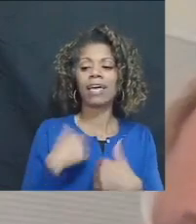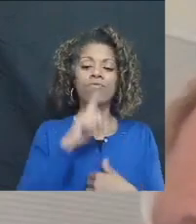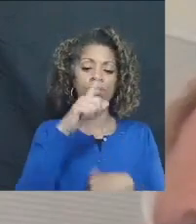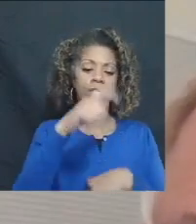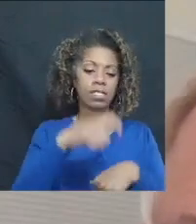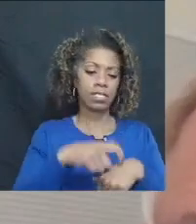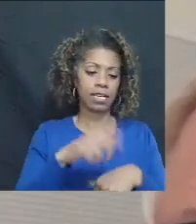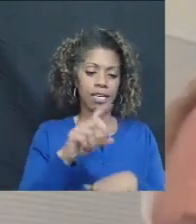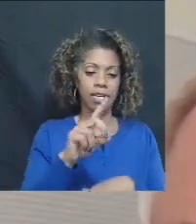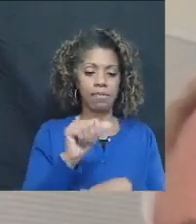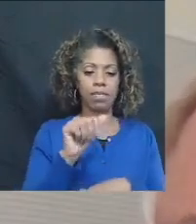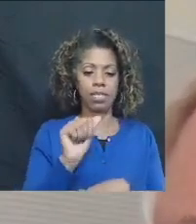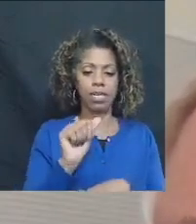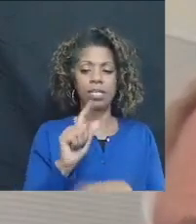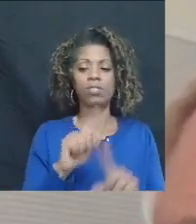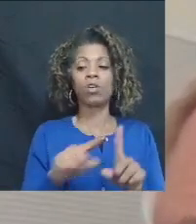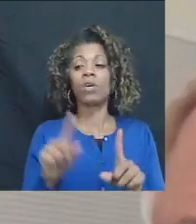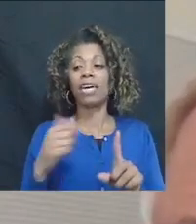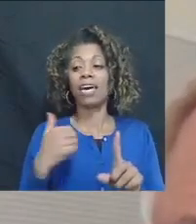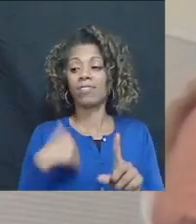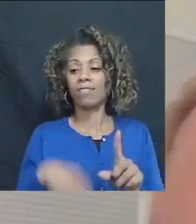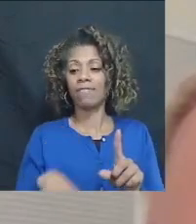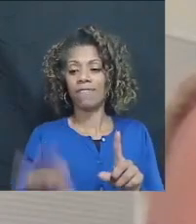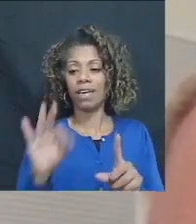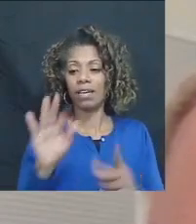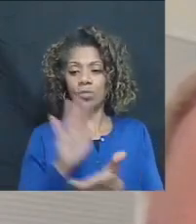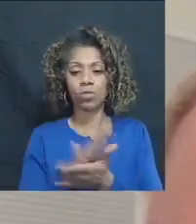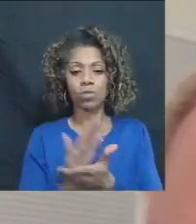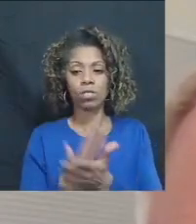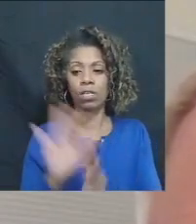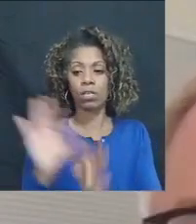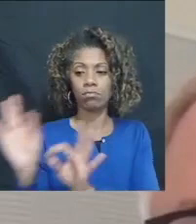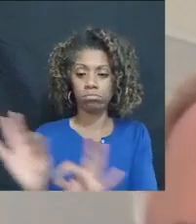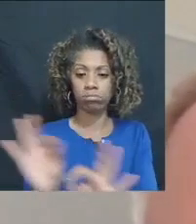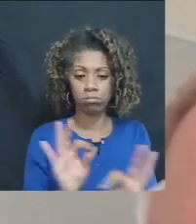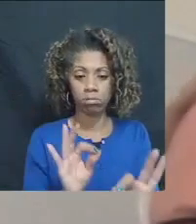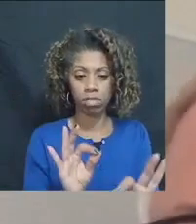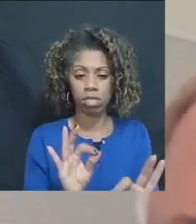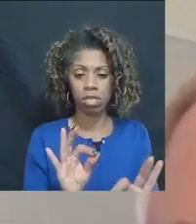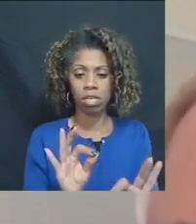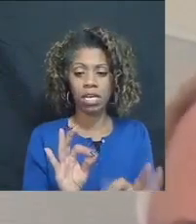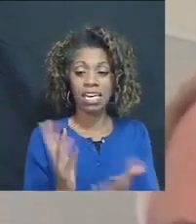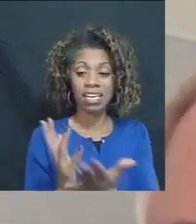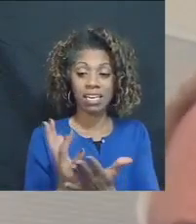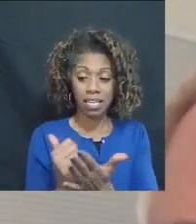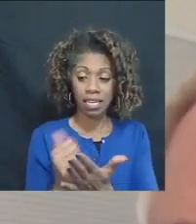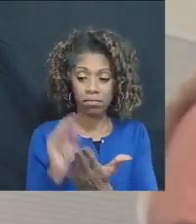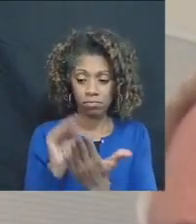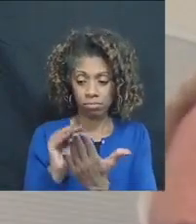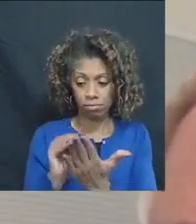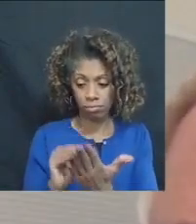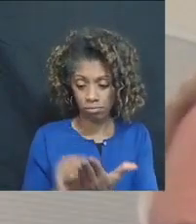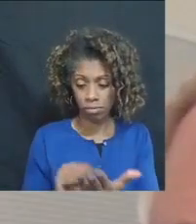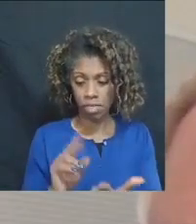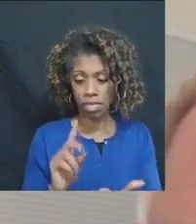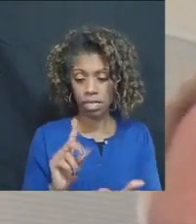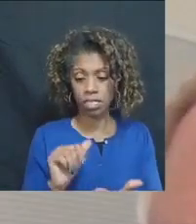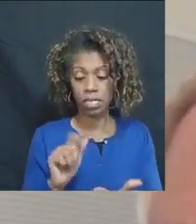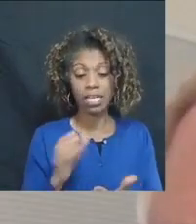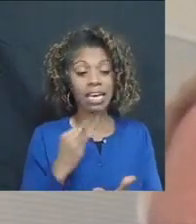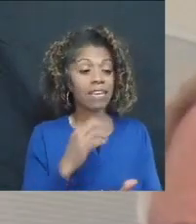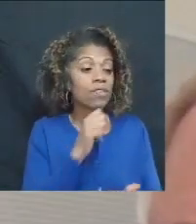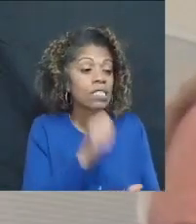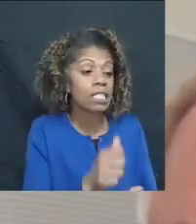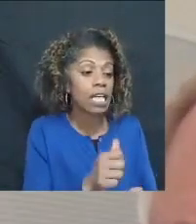really well? We need that real-time data, or those that are faltering, we need to be able to go in and help them quickly. And so that's a really